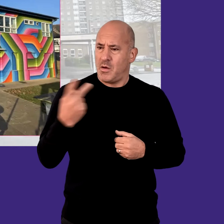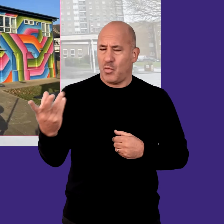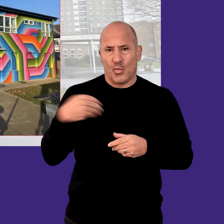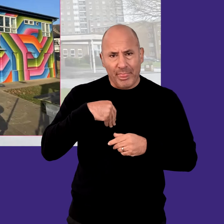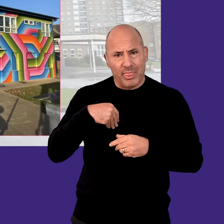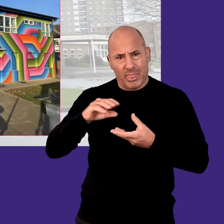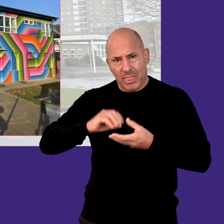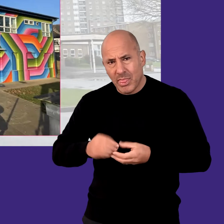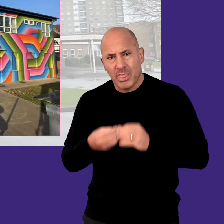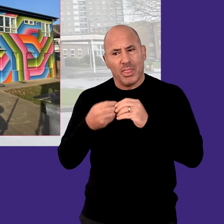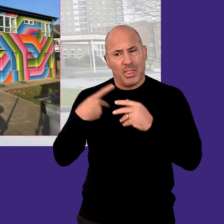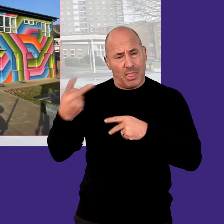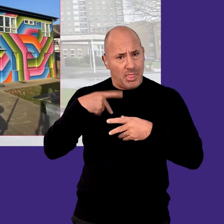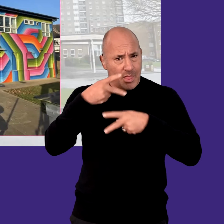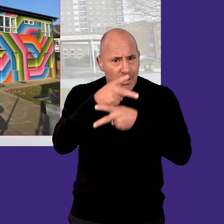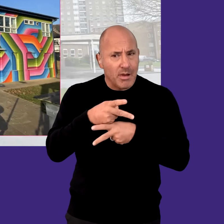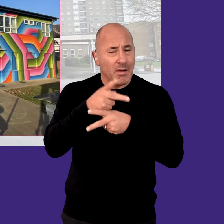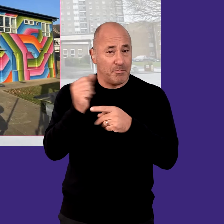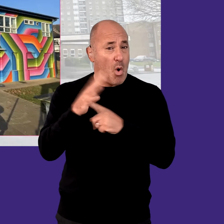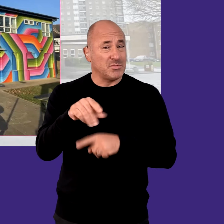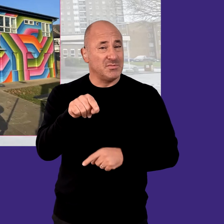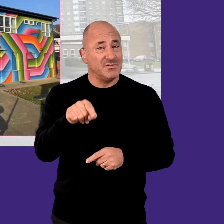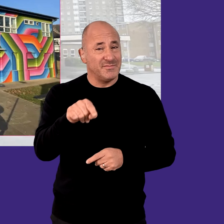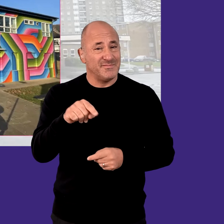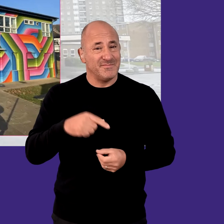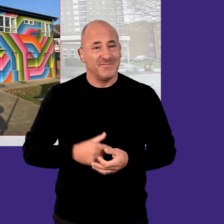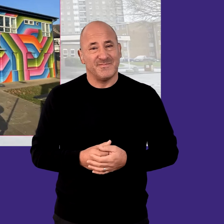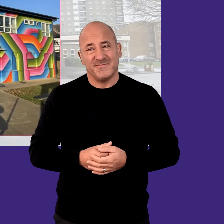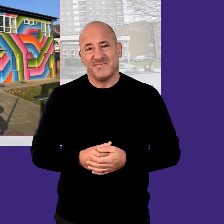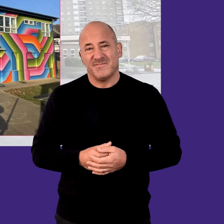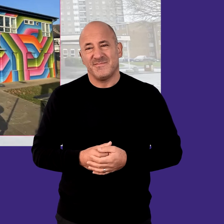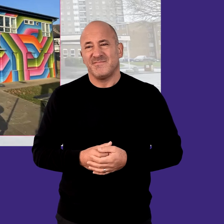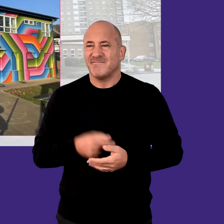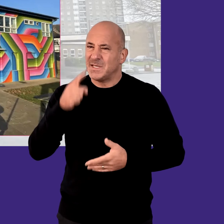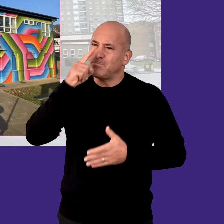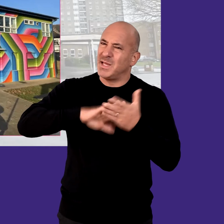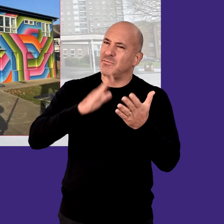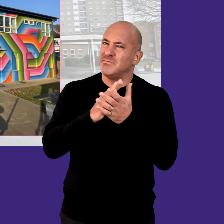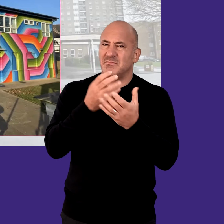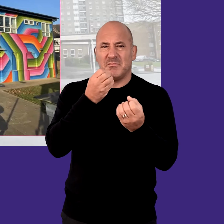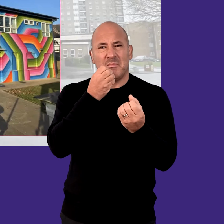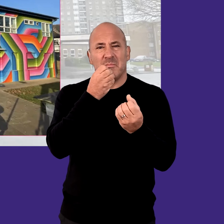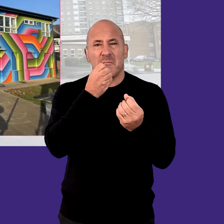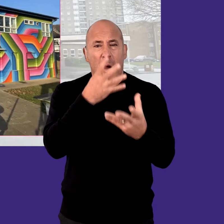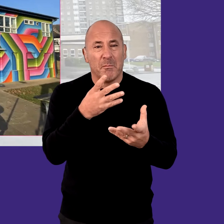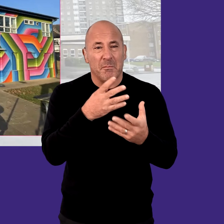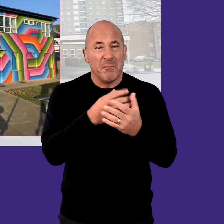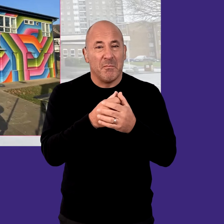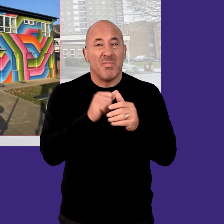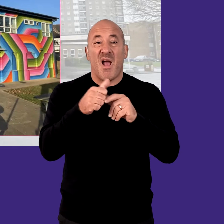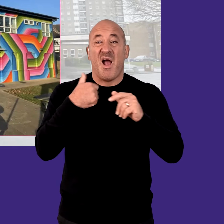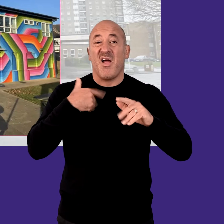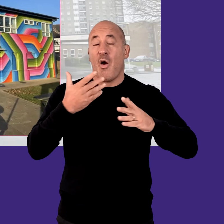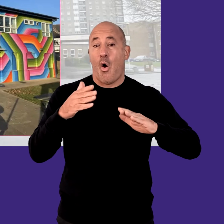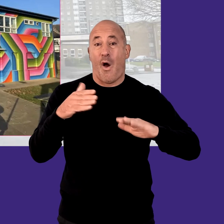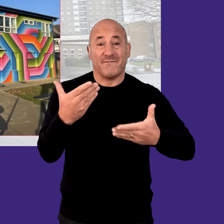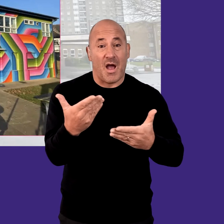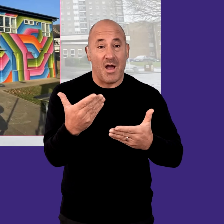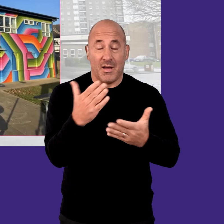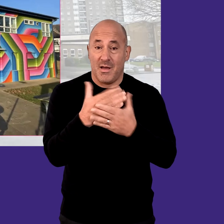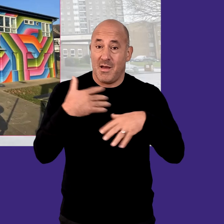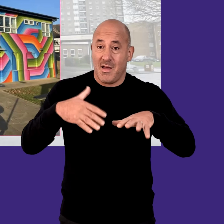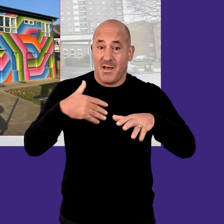create is co-created, co-curated, and that's really important. yeah, it's been a wonderful